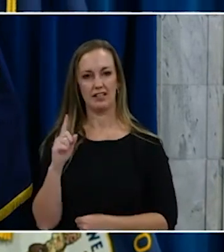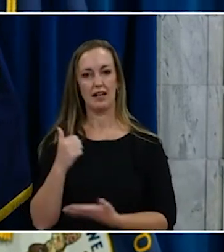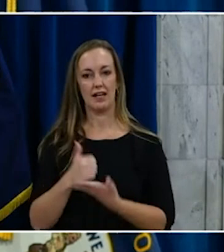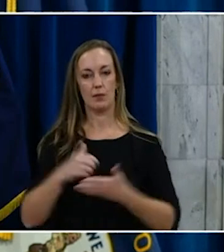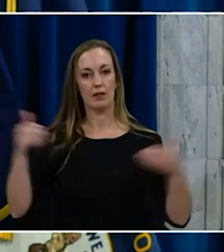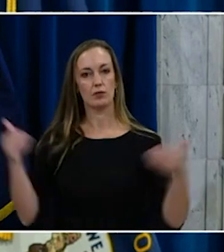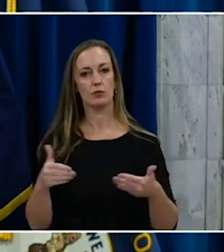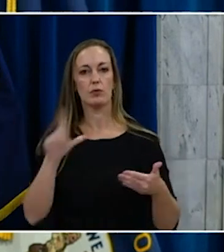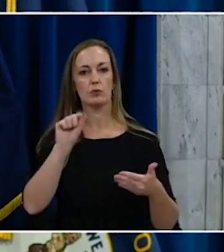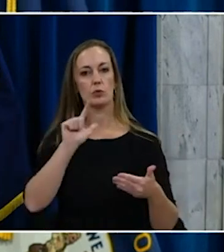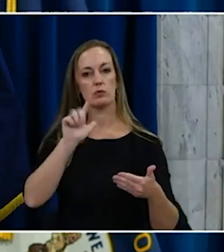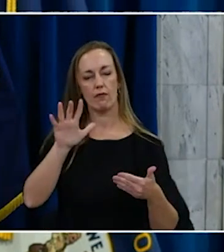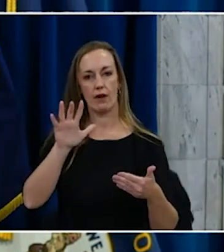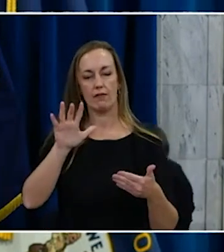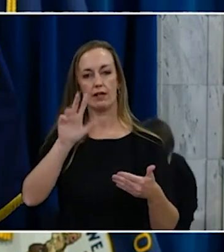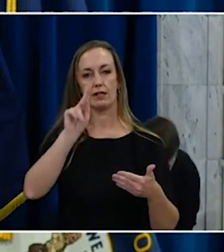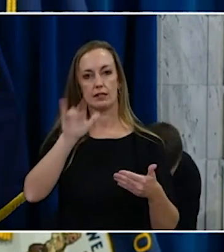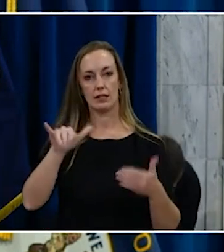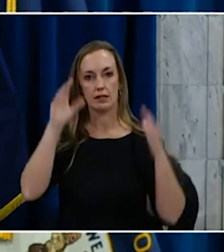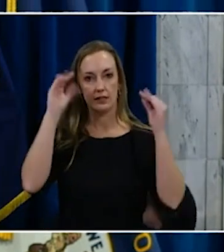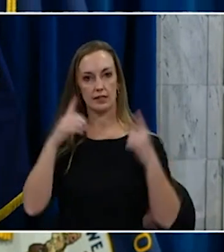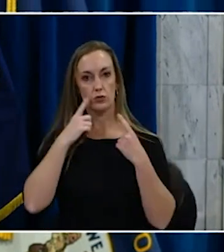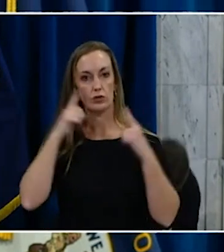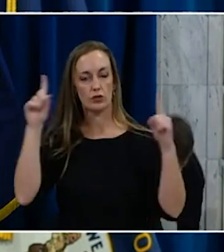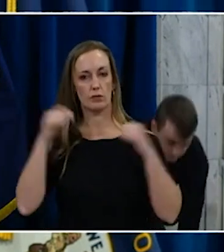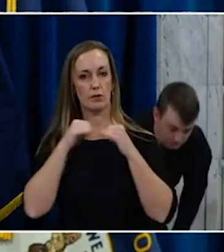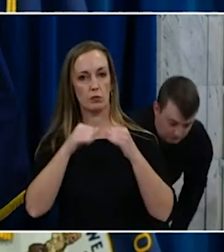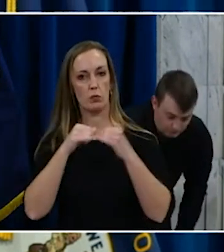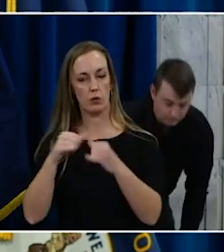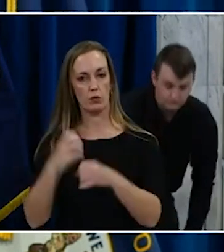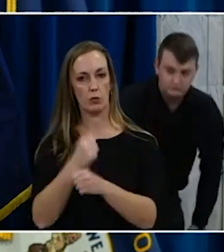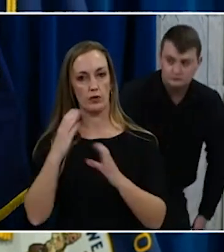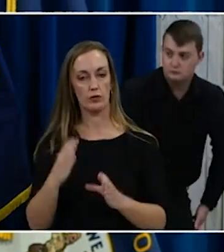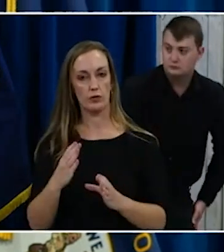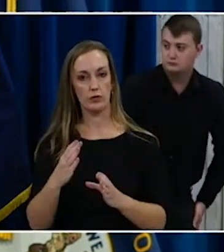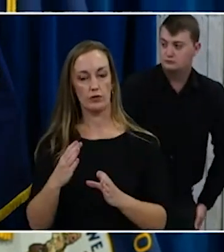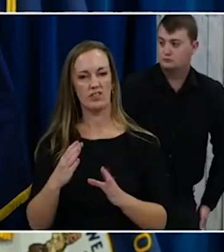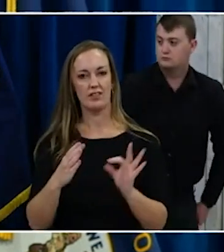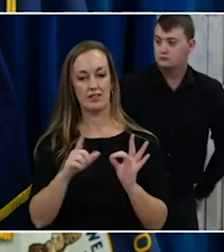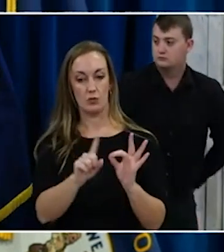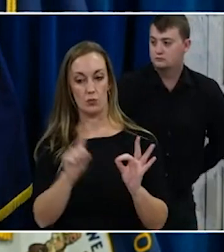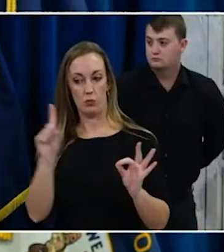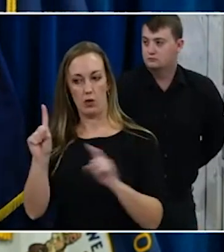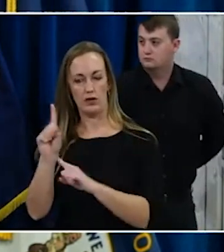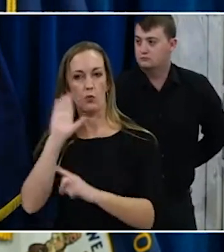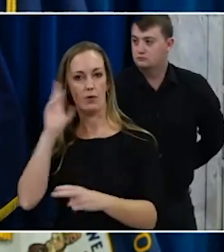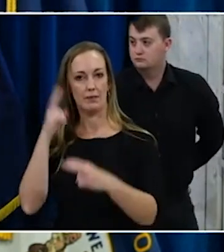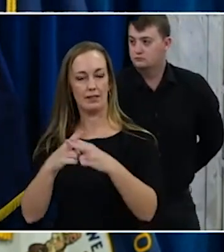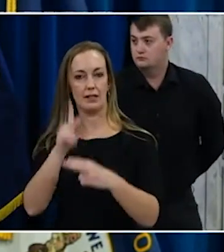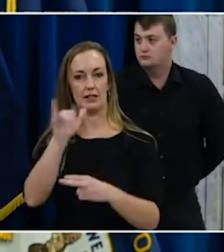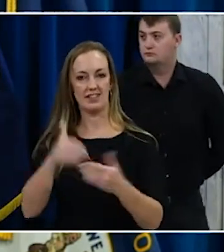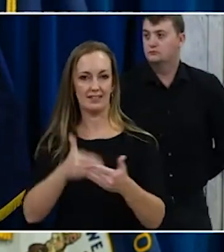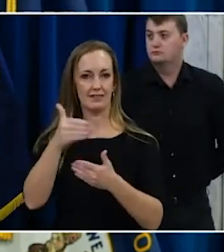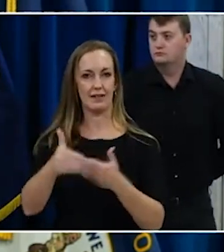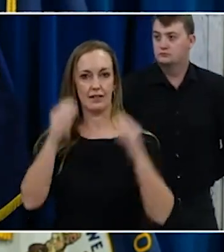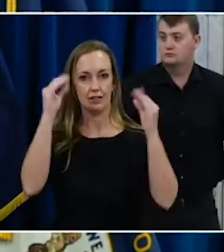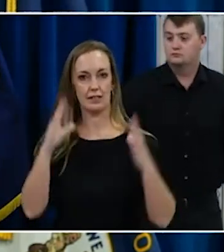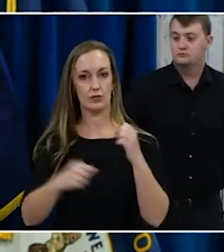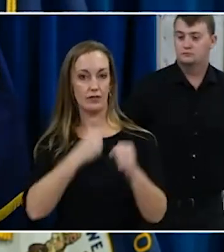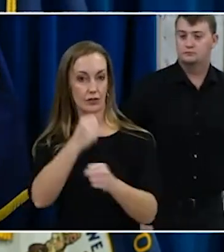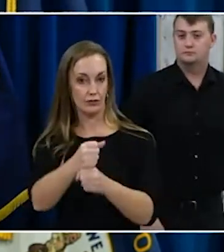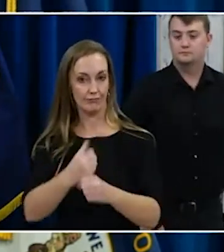our 2025 Kentucky Teacher Achievement Award winners, one of whom will be named Kentucky's next Teacher of the